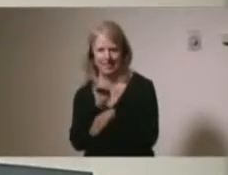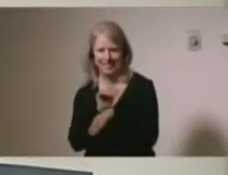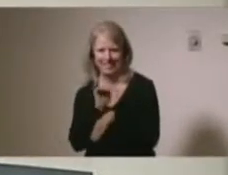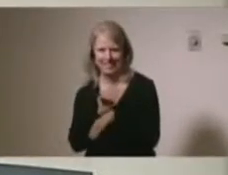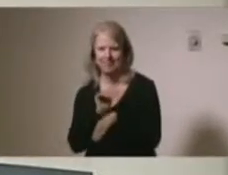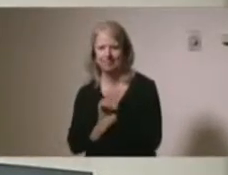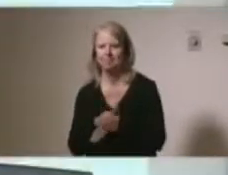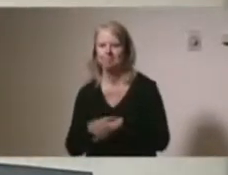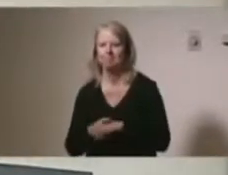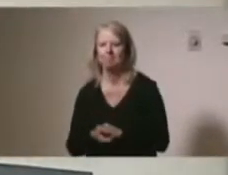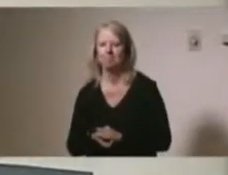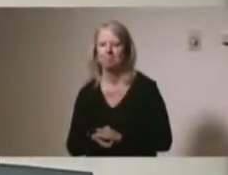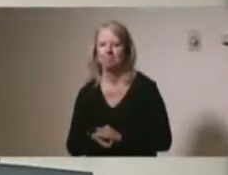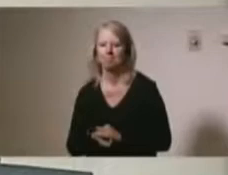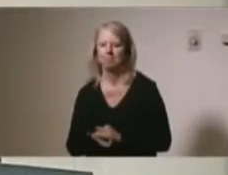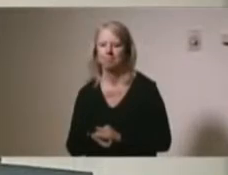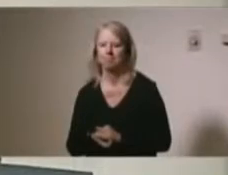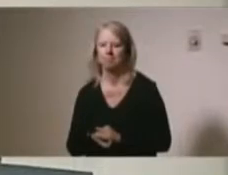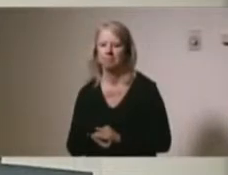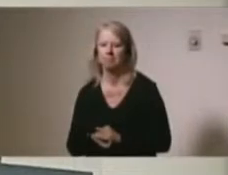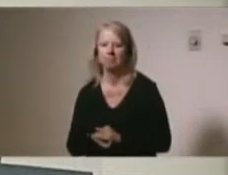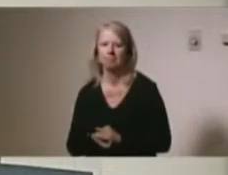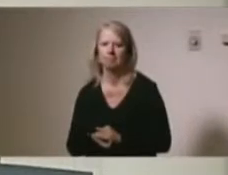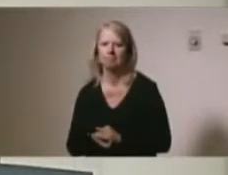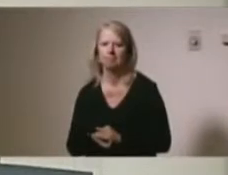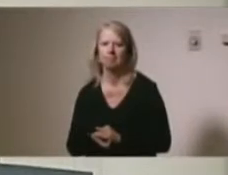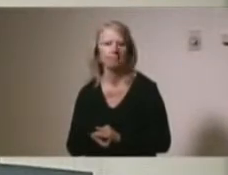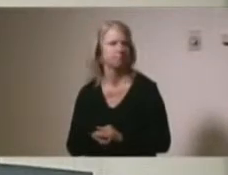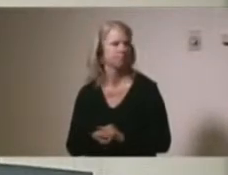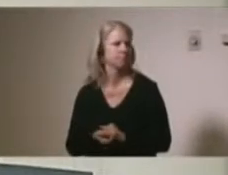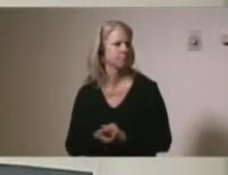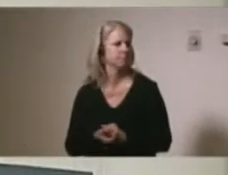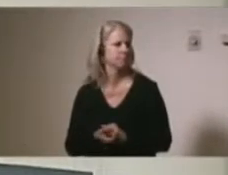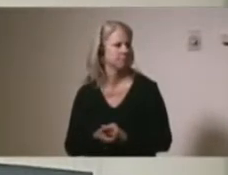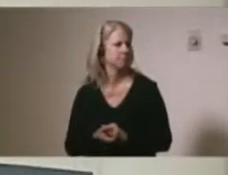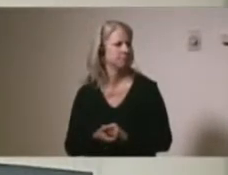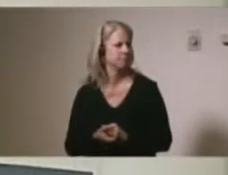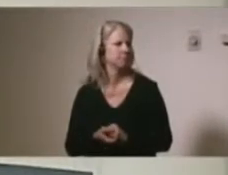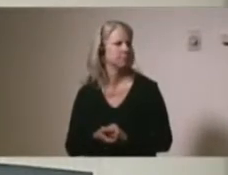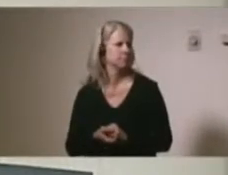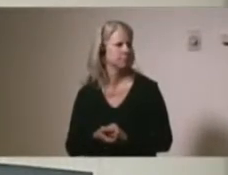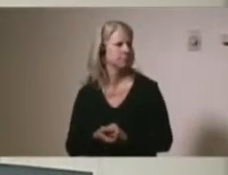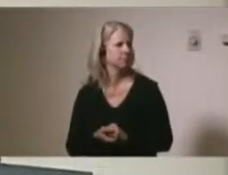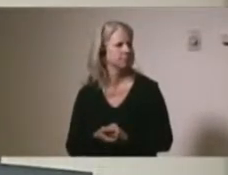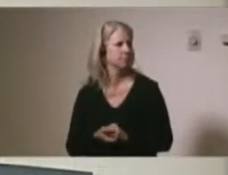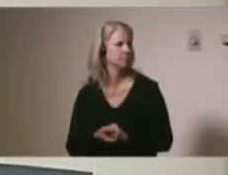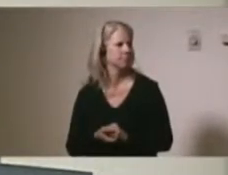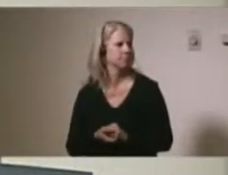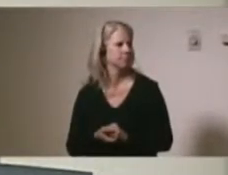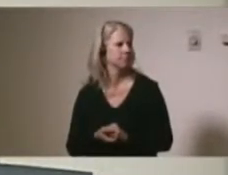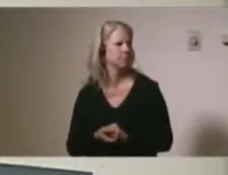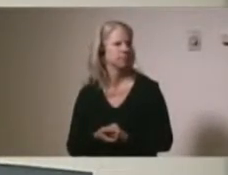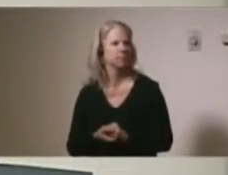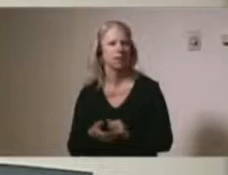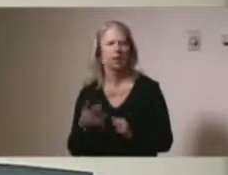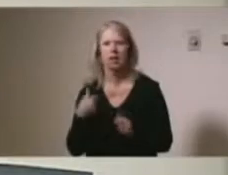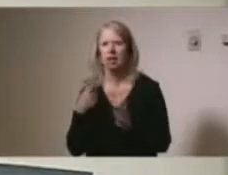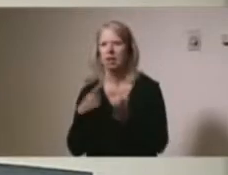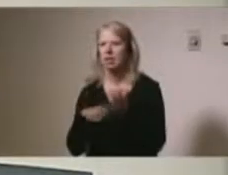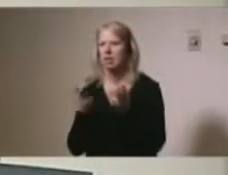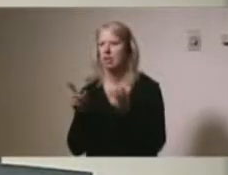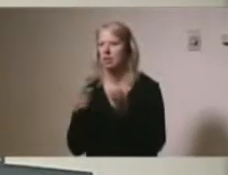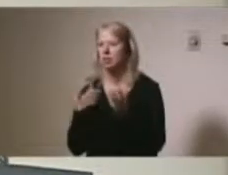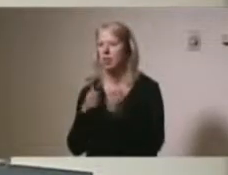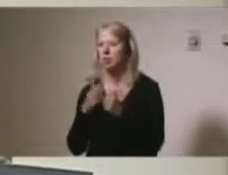Parce que on s'était pas concerté avant de venir, donc. So I checked with my colleague, and so as not to be